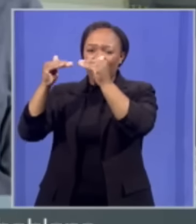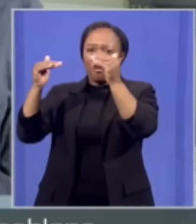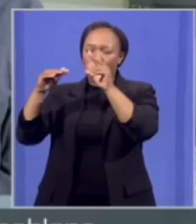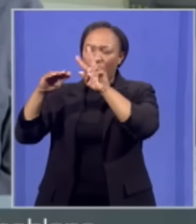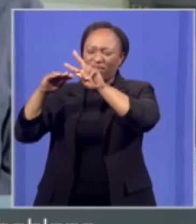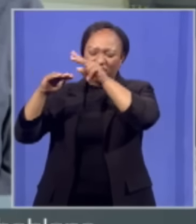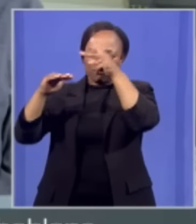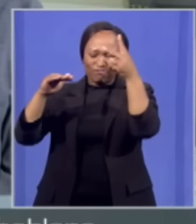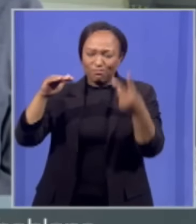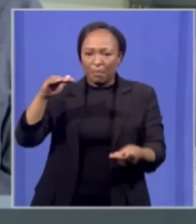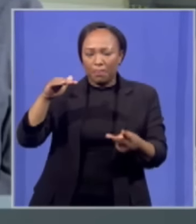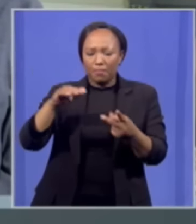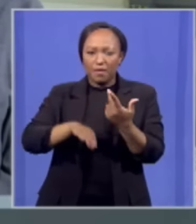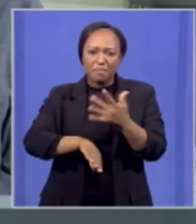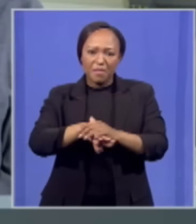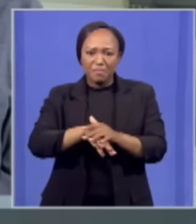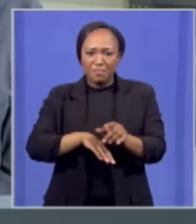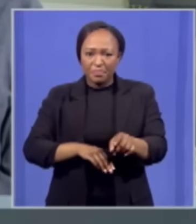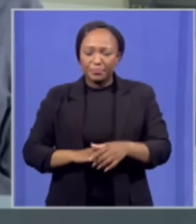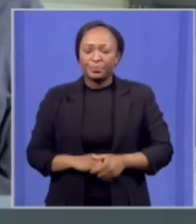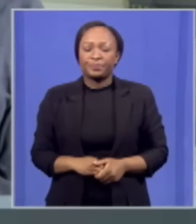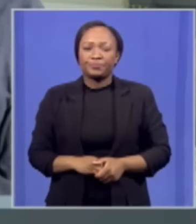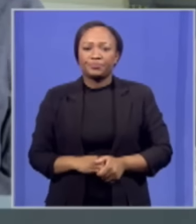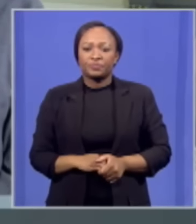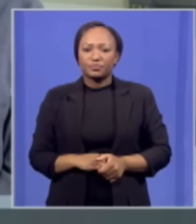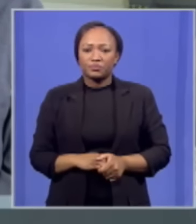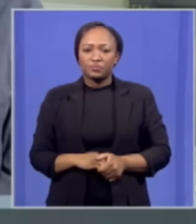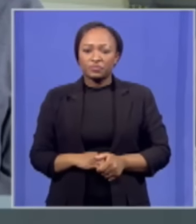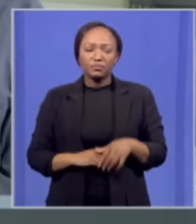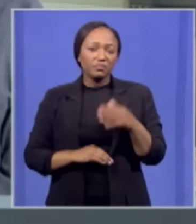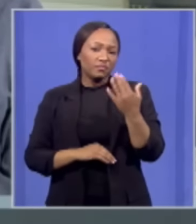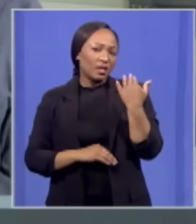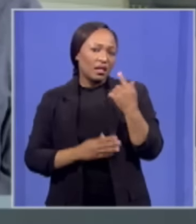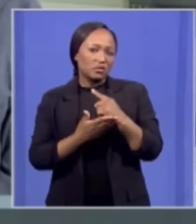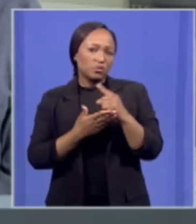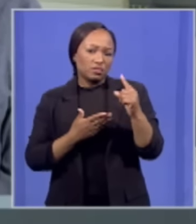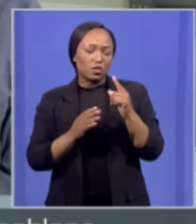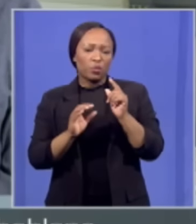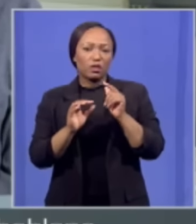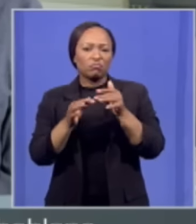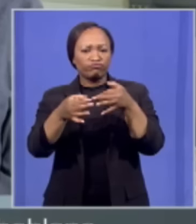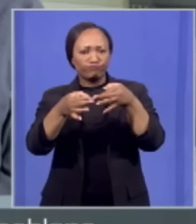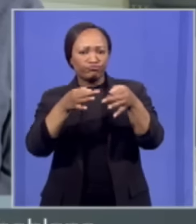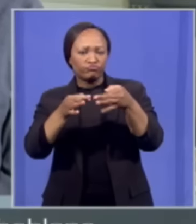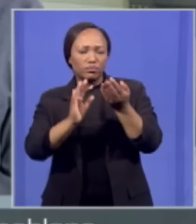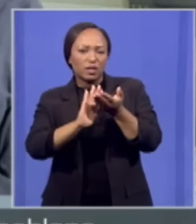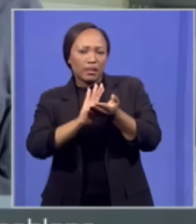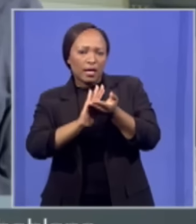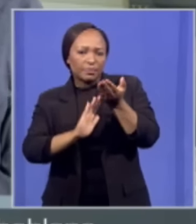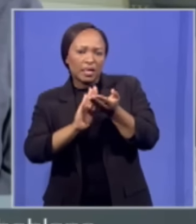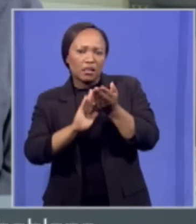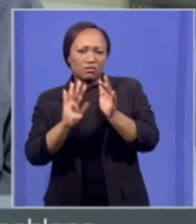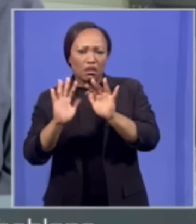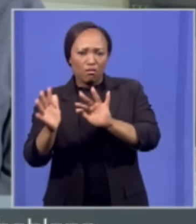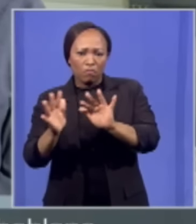Last week, when we were giving an update on what is happening with the process of trying to get back